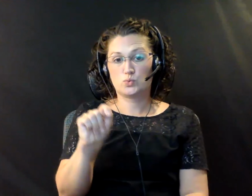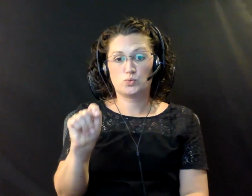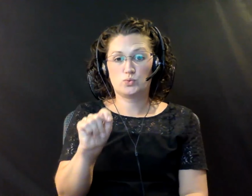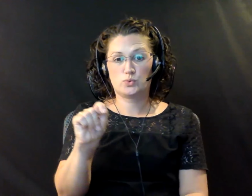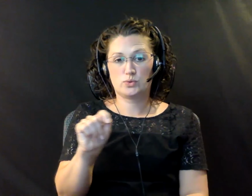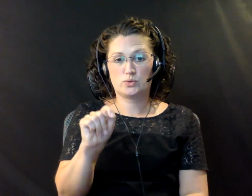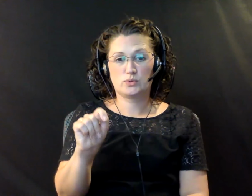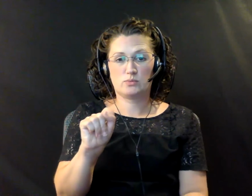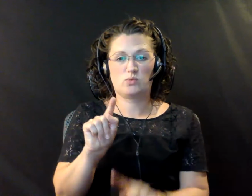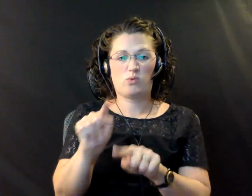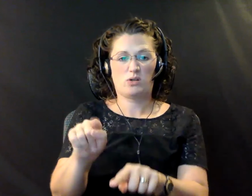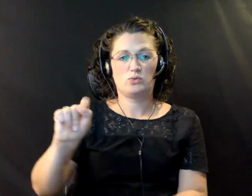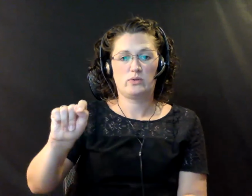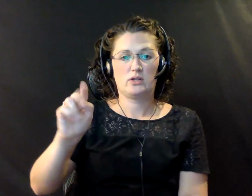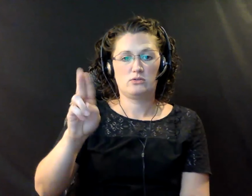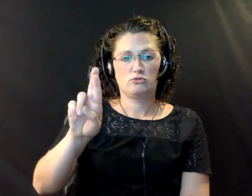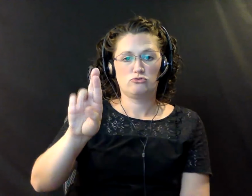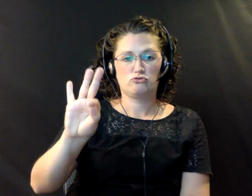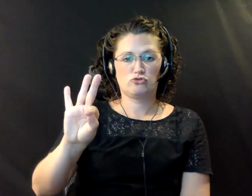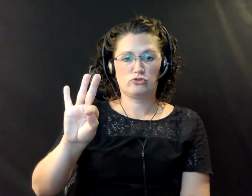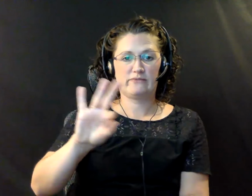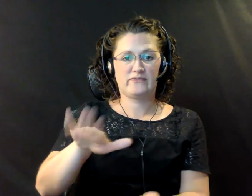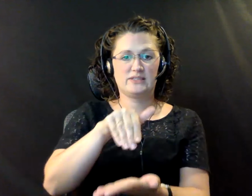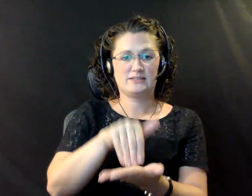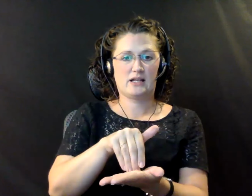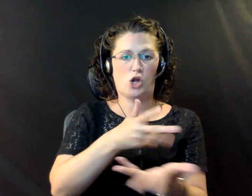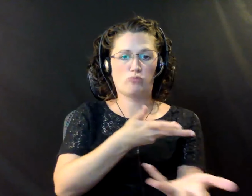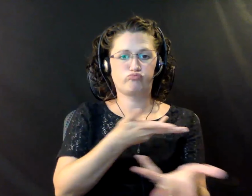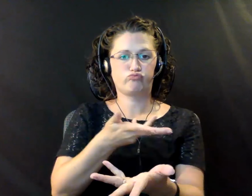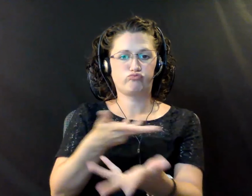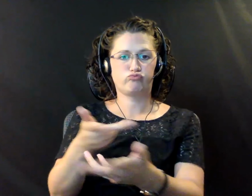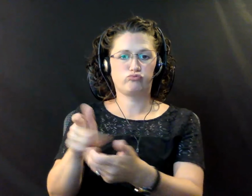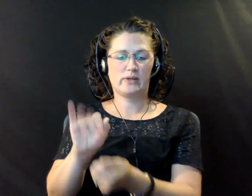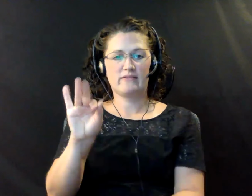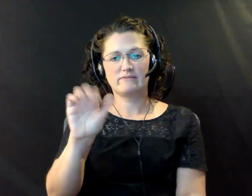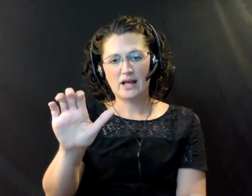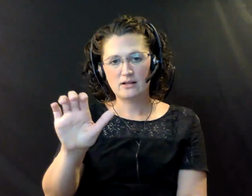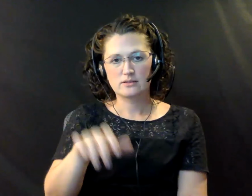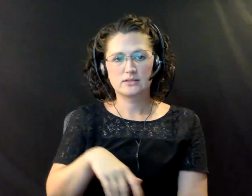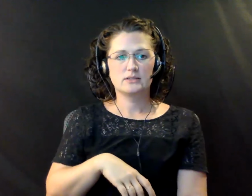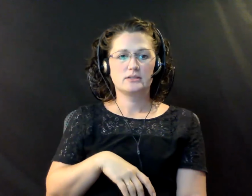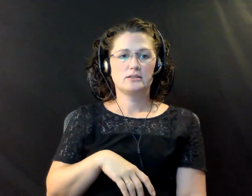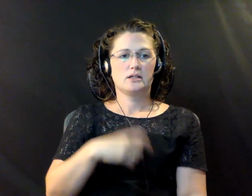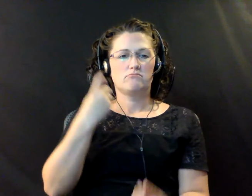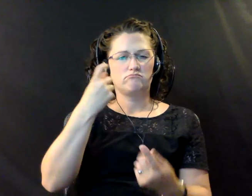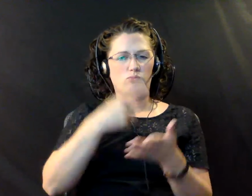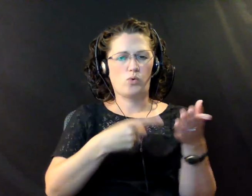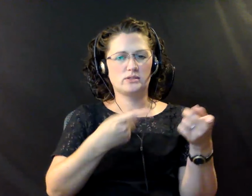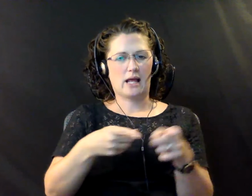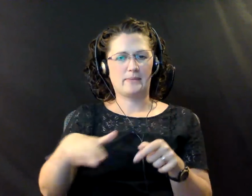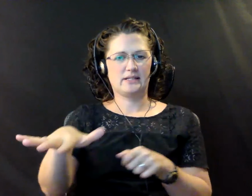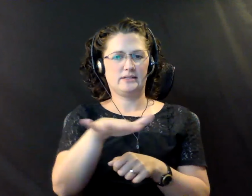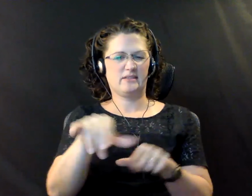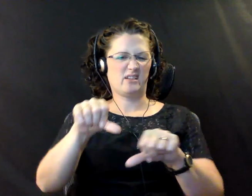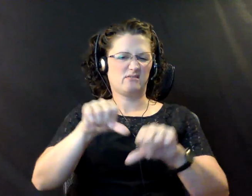Turf Center. Again, engaging with faculty, understanding what is going on in that science